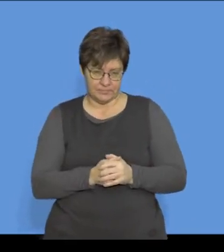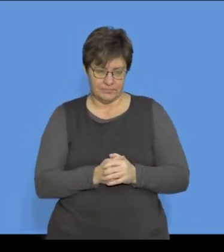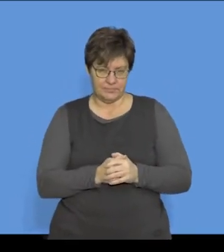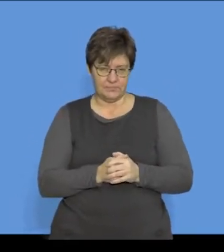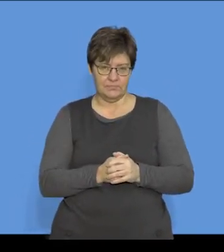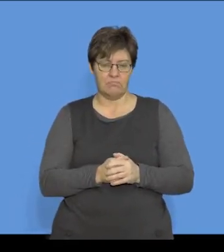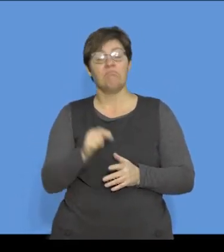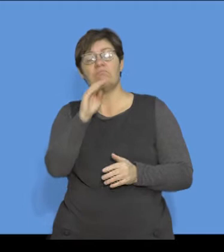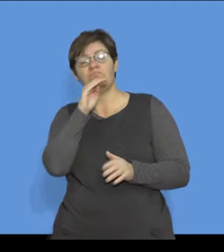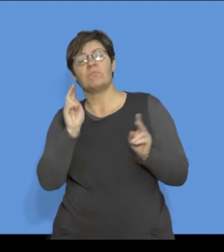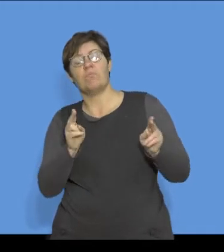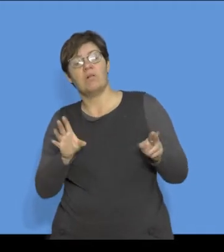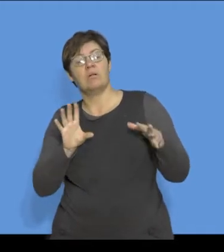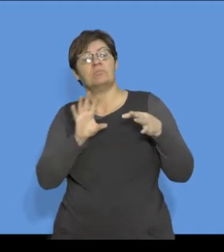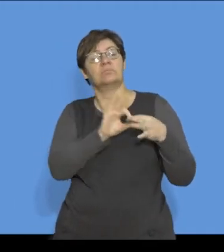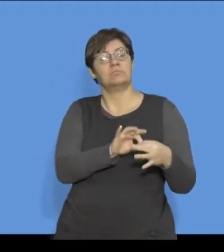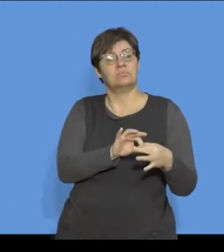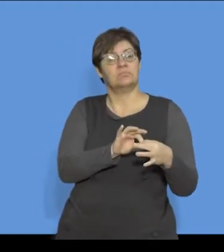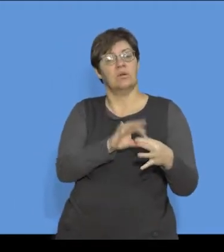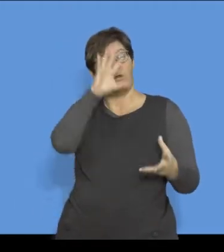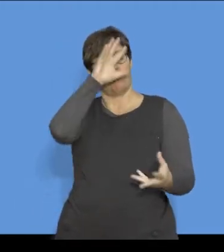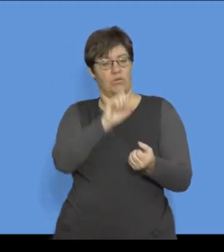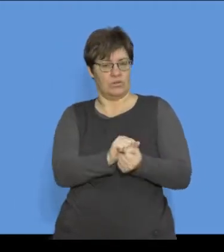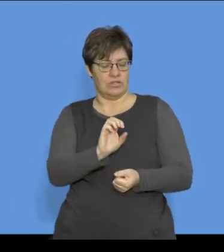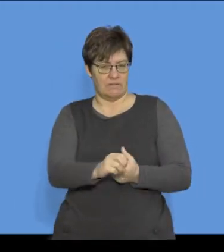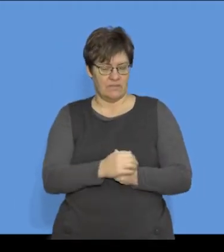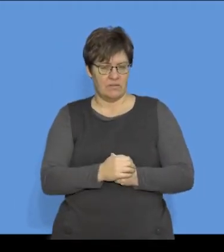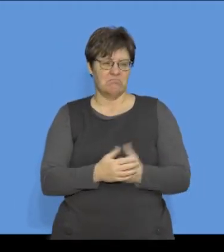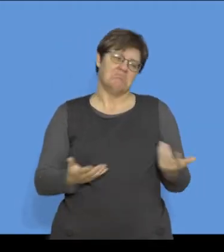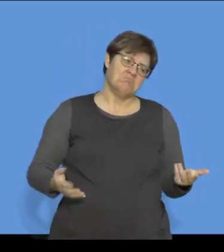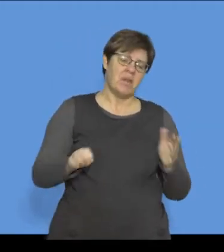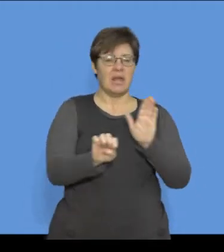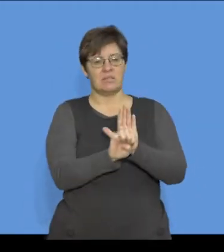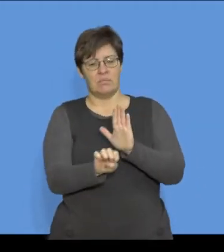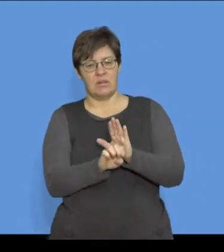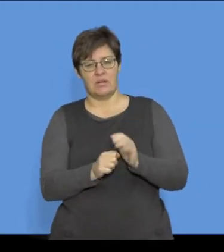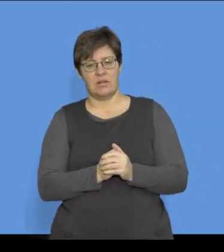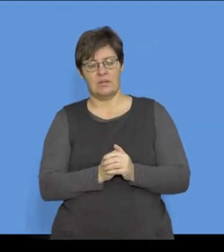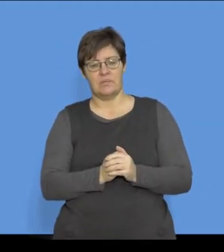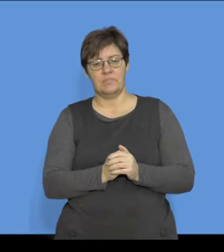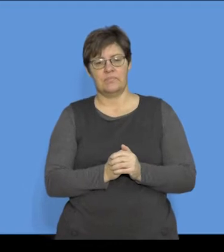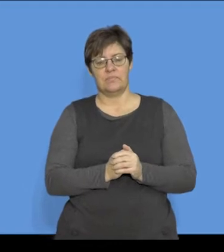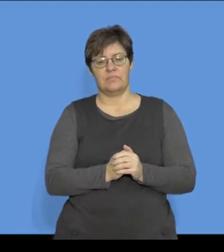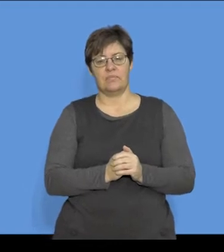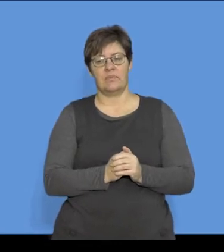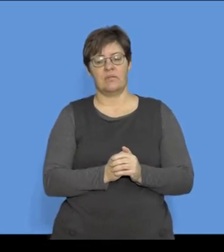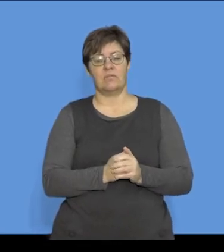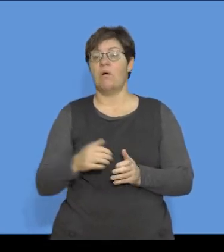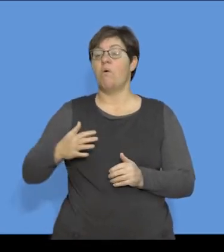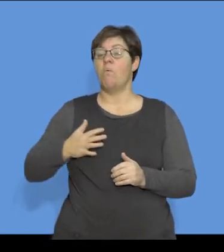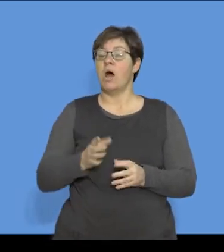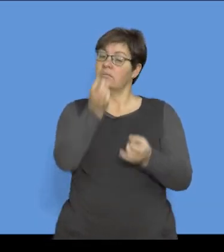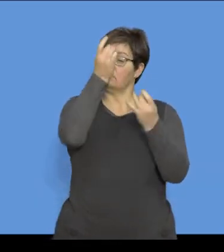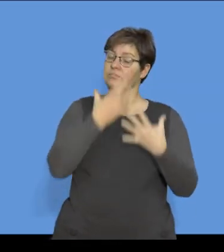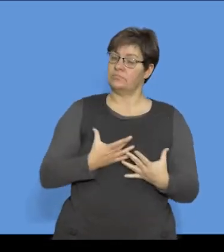normally links condition to a conclusion. So for example, if I say, I want you to tell me